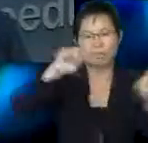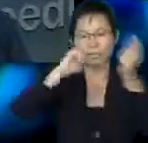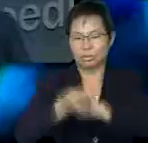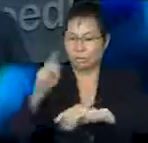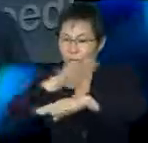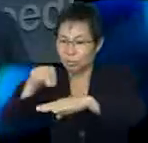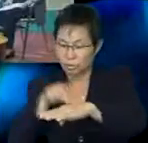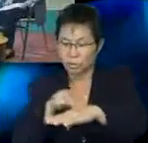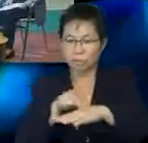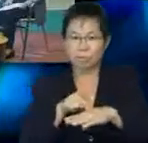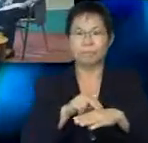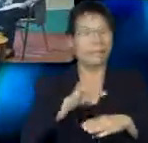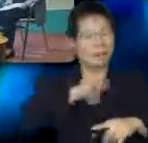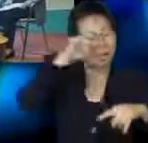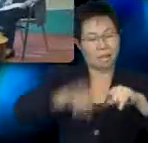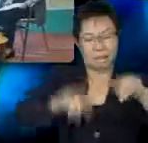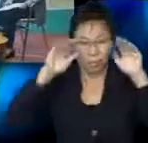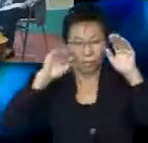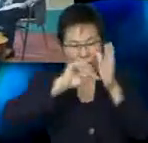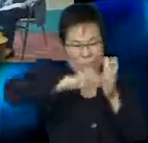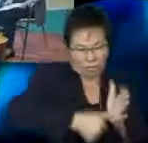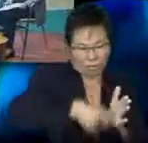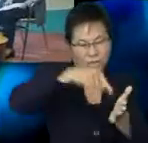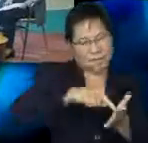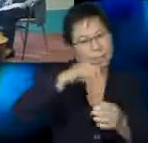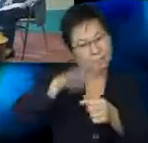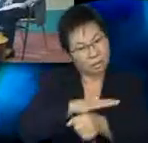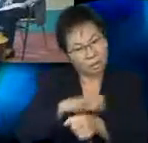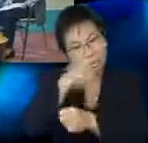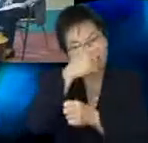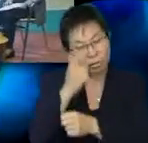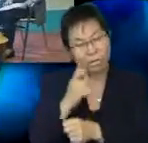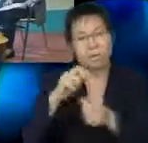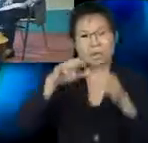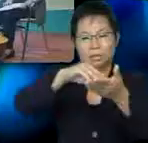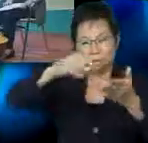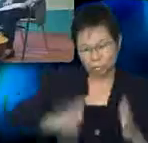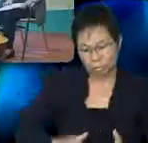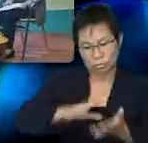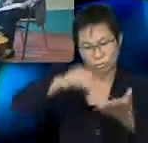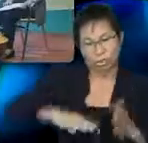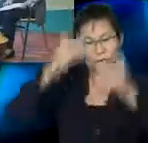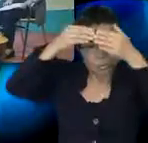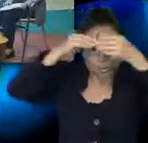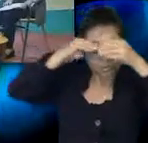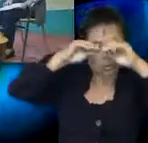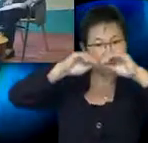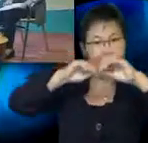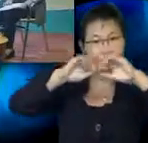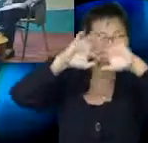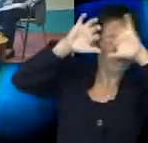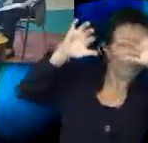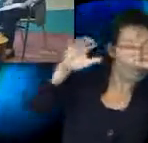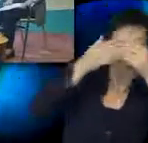nature. I cannot emphasize this enough because the learner has to be exposed to the